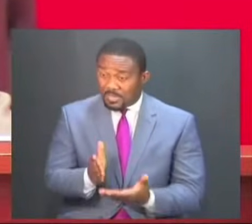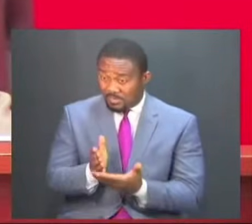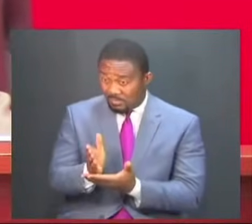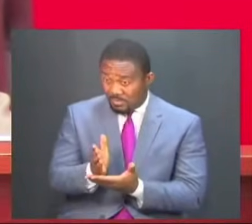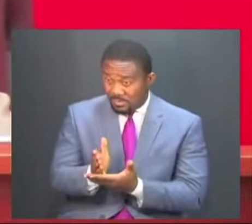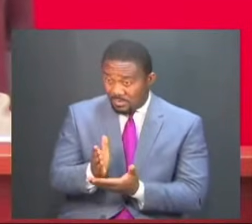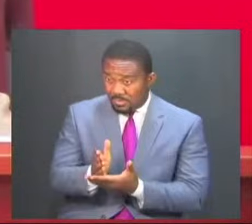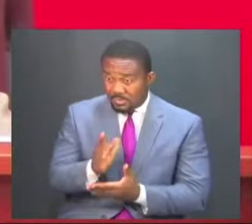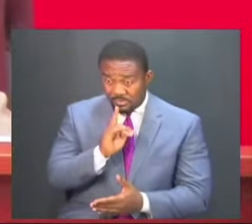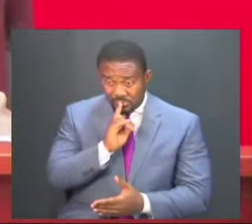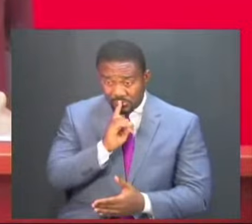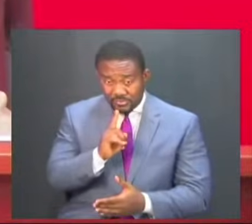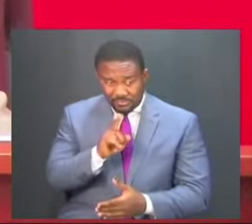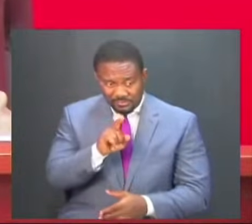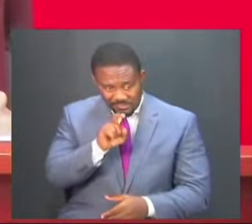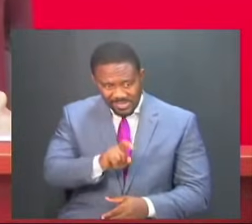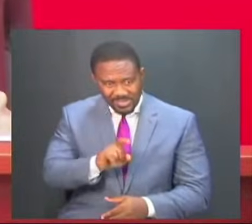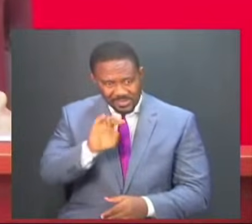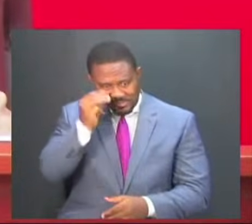for